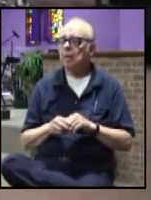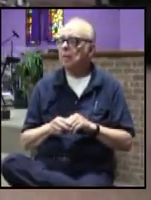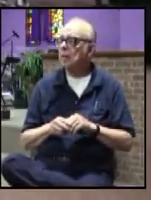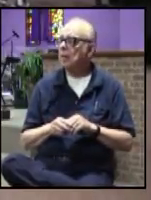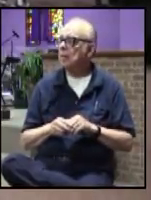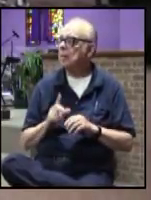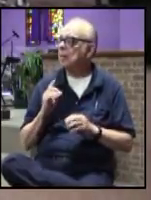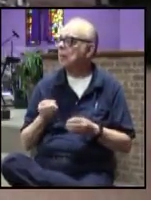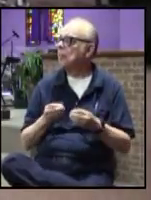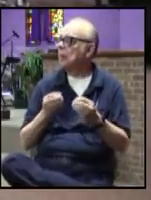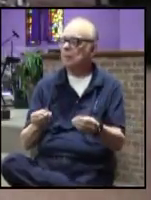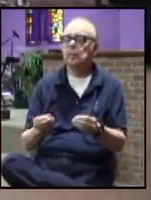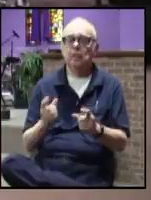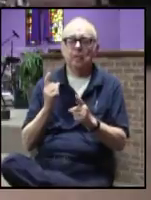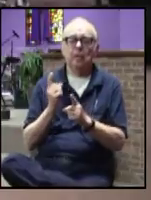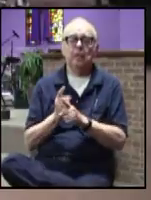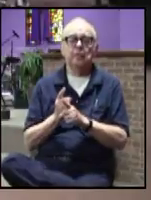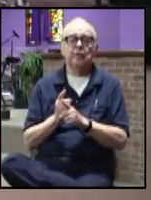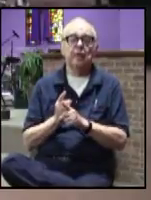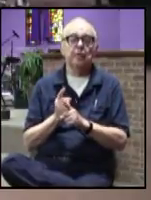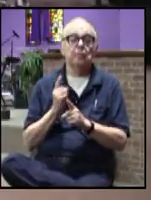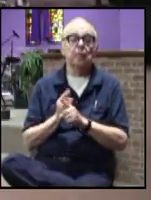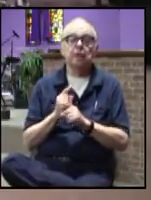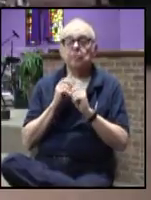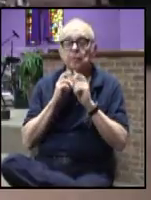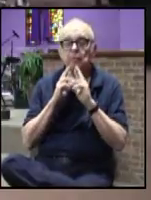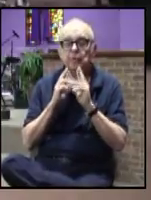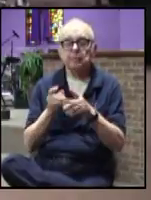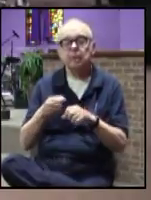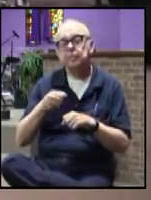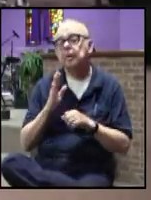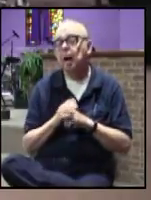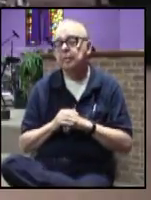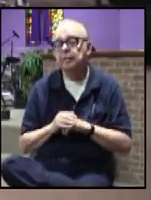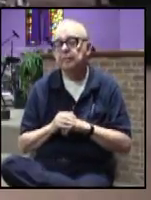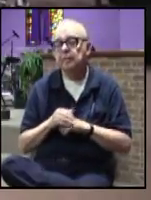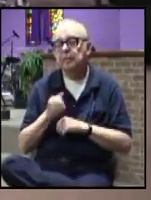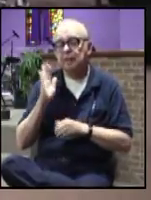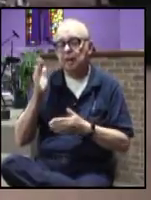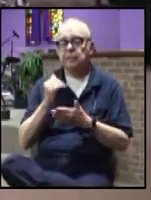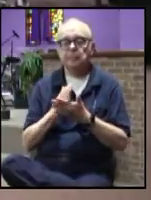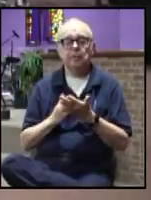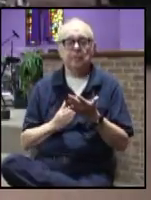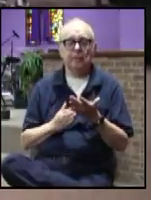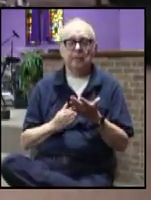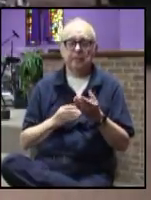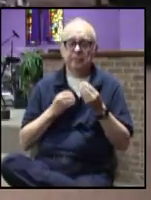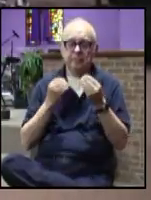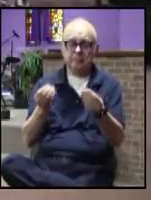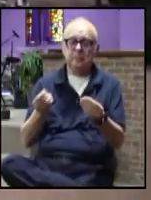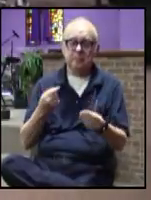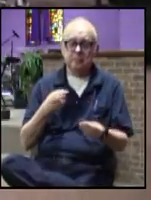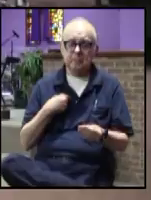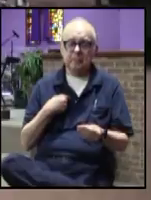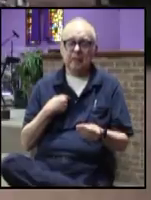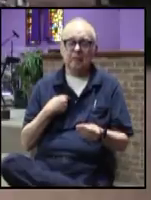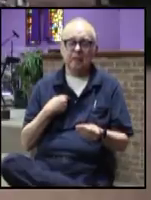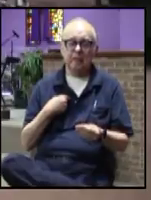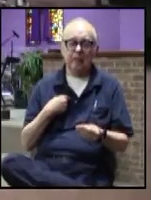is to provide the right response. God's part is to provide the